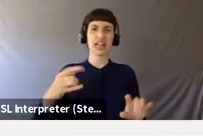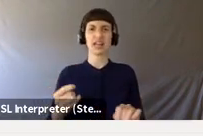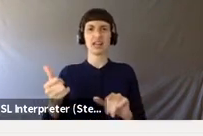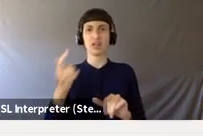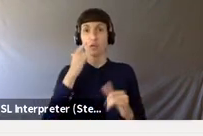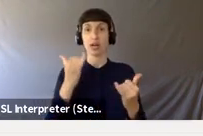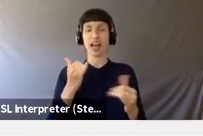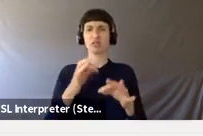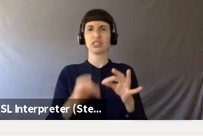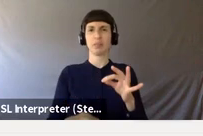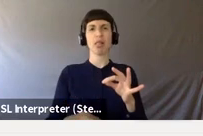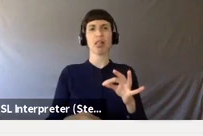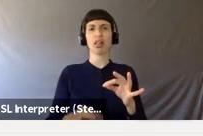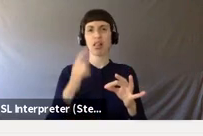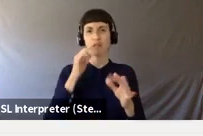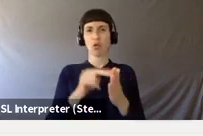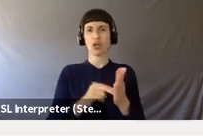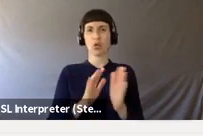for our notebooks.